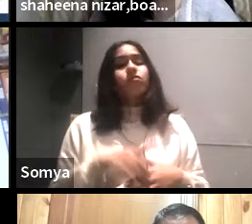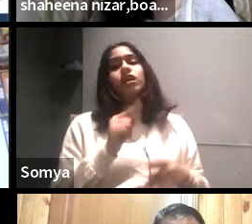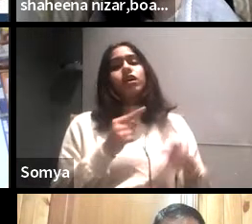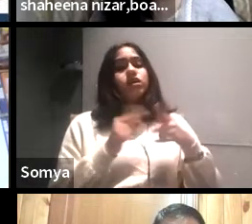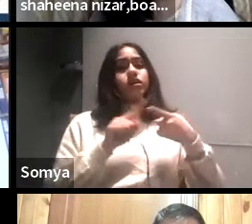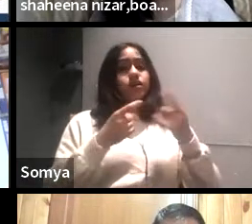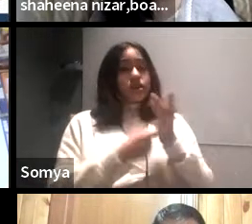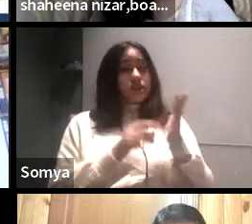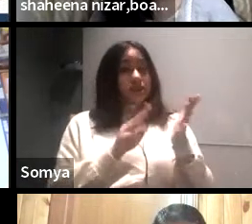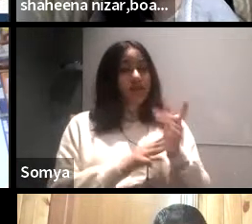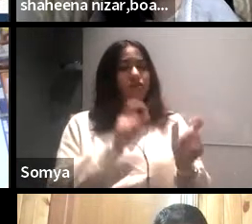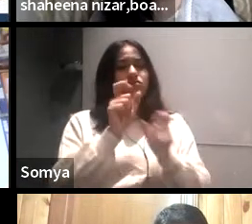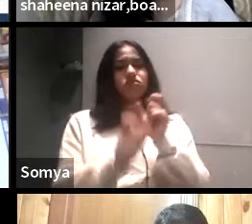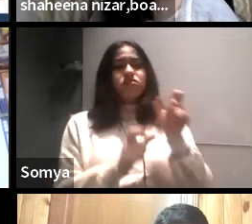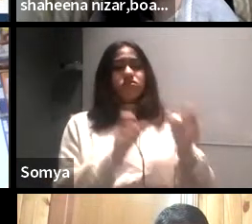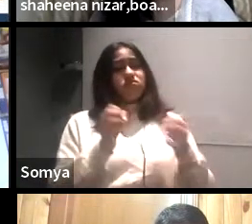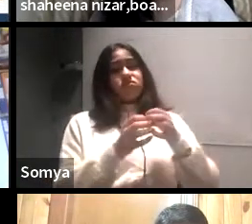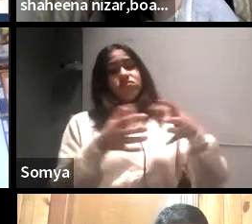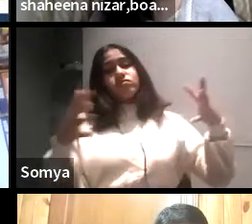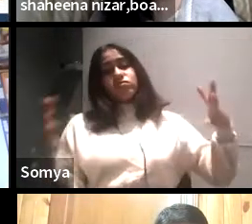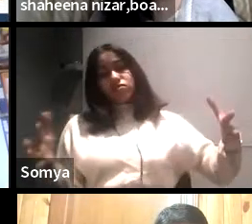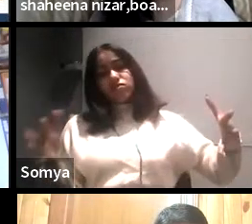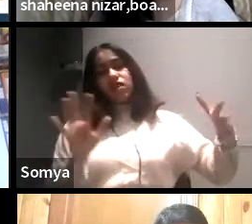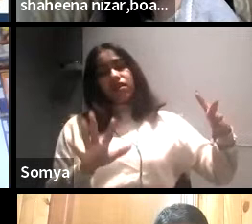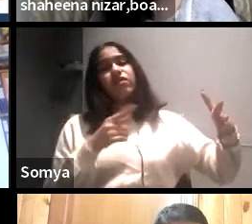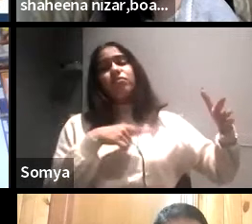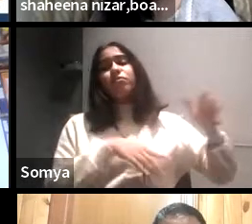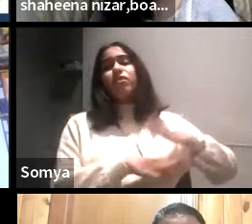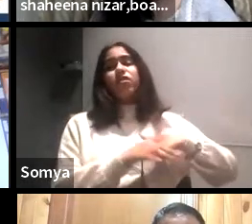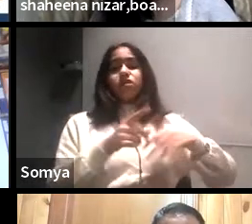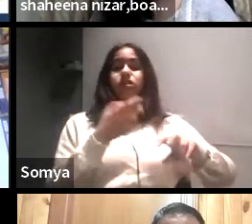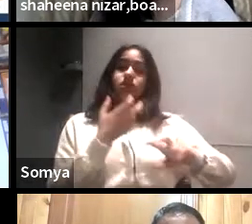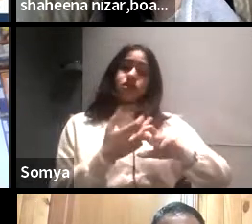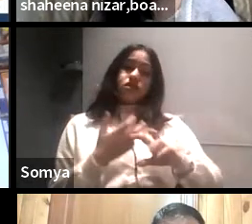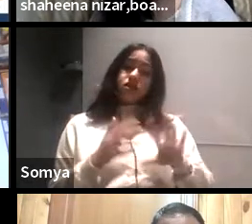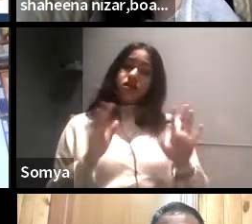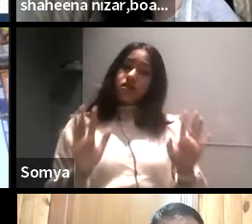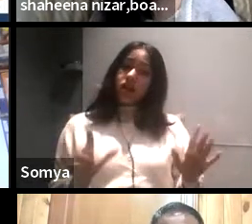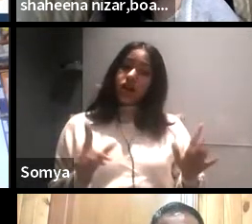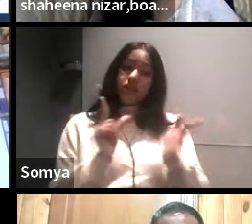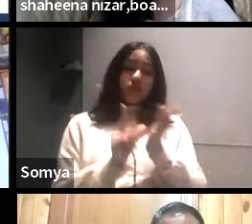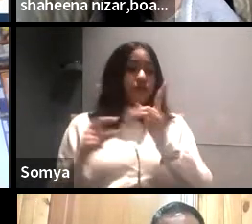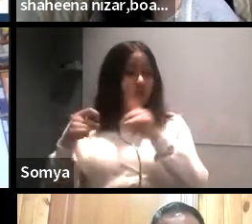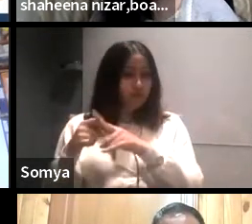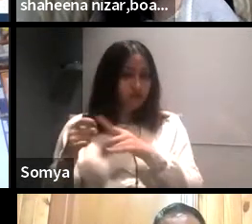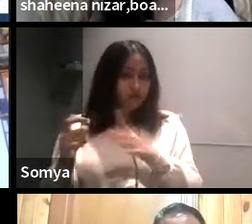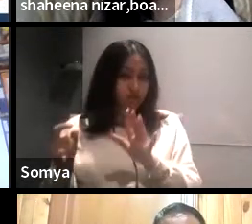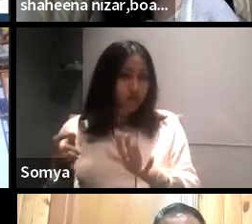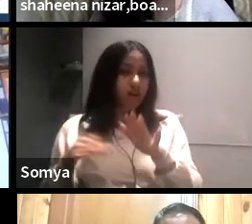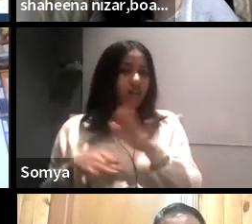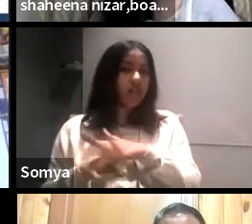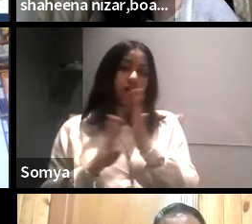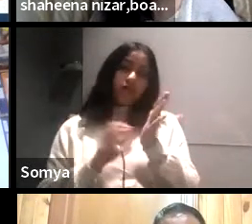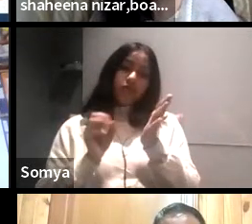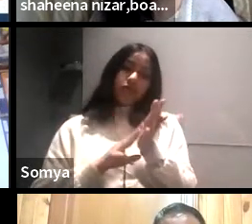protecting the population, I think that is so very difficult. And in the UK at the moment, we have the